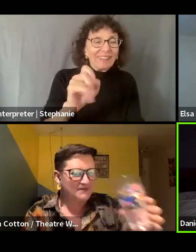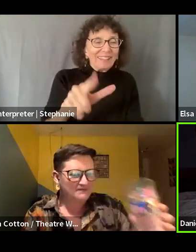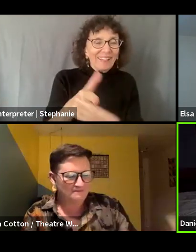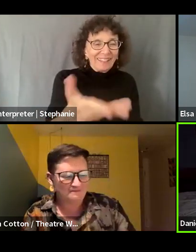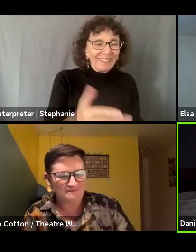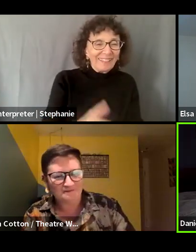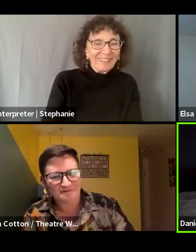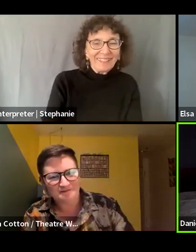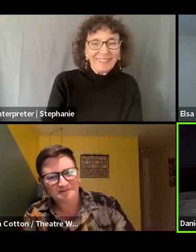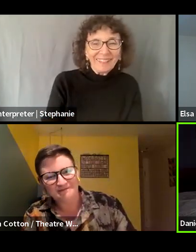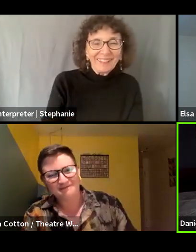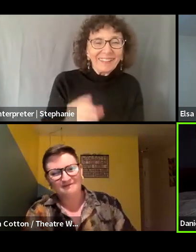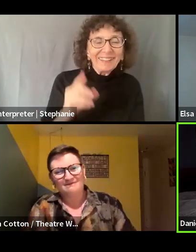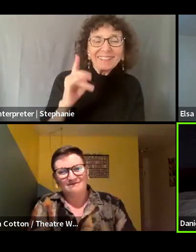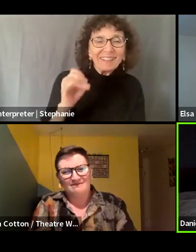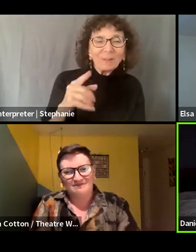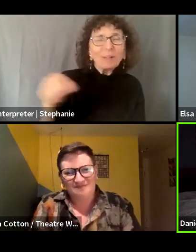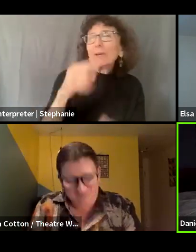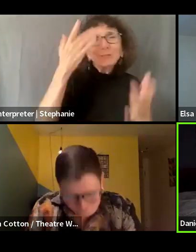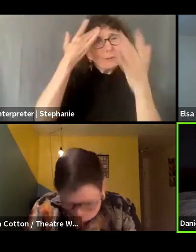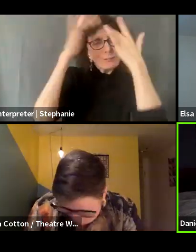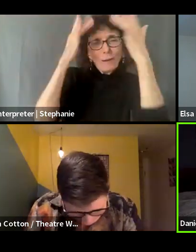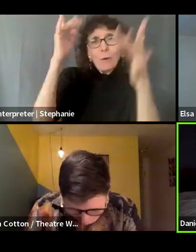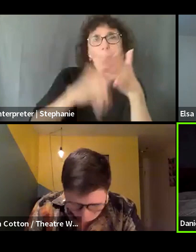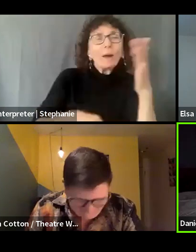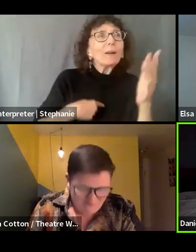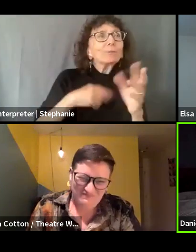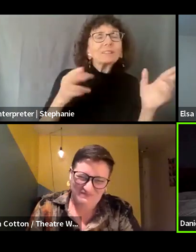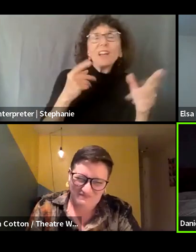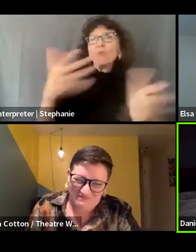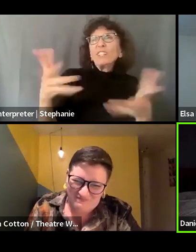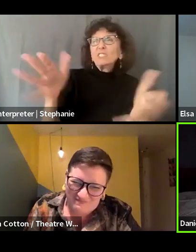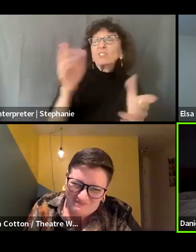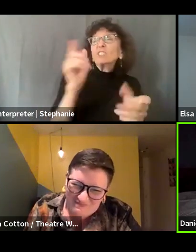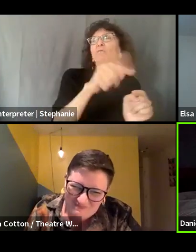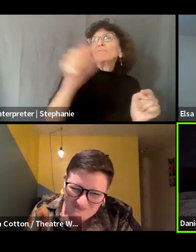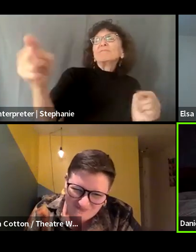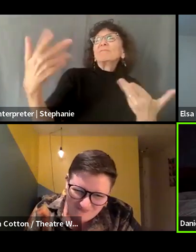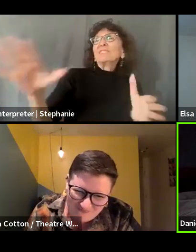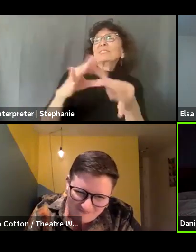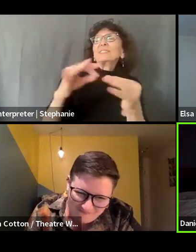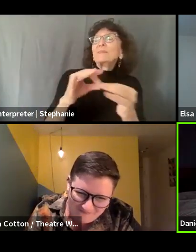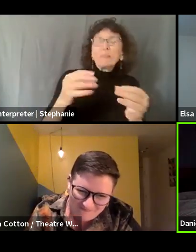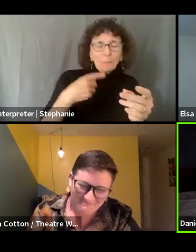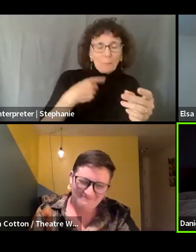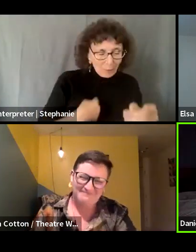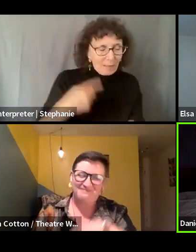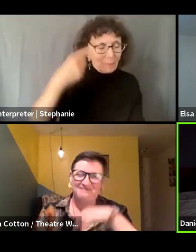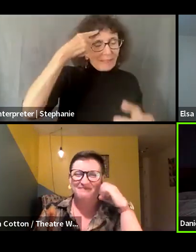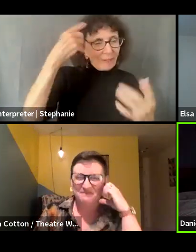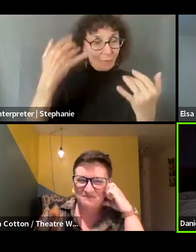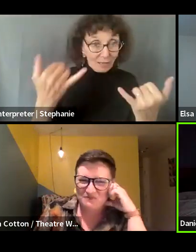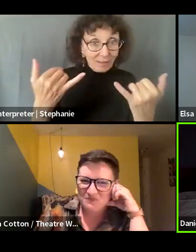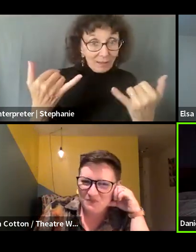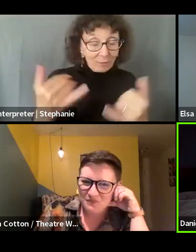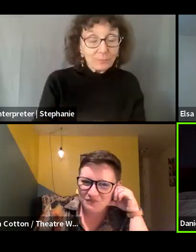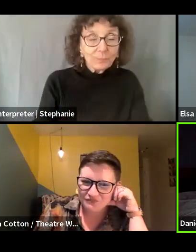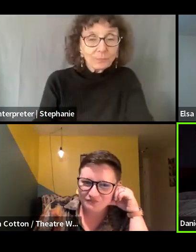Yeah. Well, oh man, you're also smart. So a lot of what I was going to say, I'm like, oh, it's gone already. But the things that are coming up for me now are just